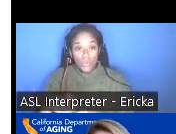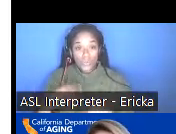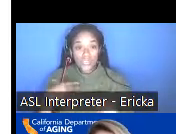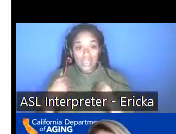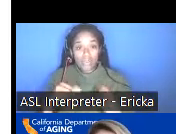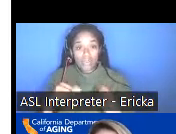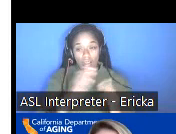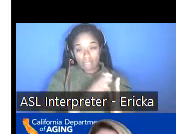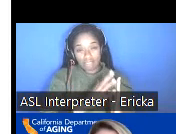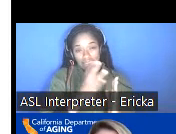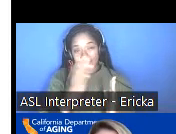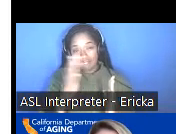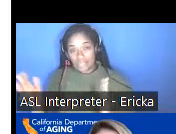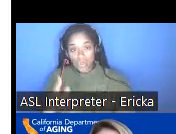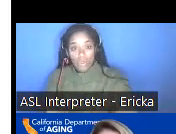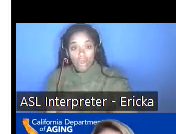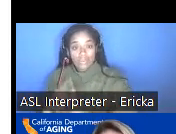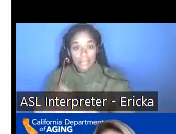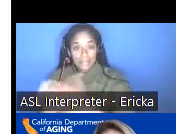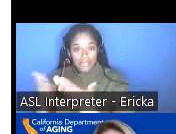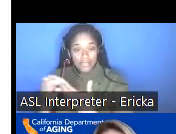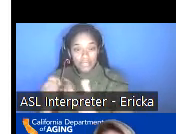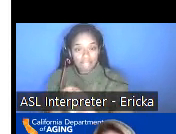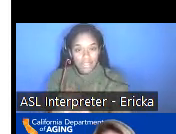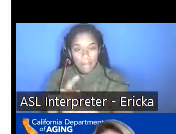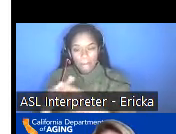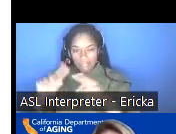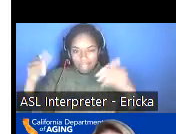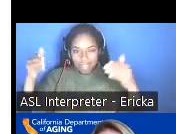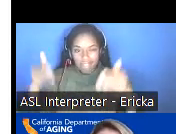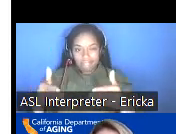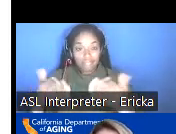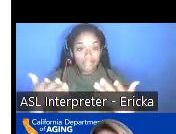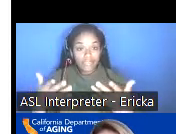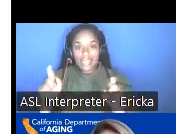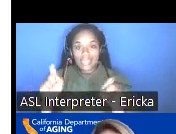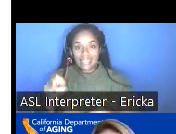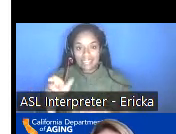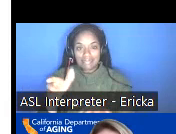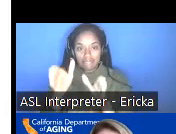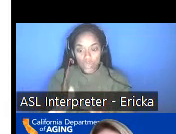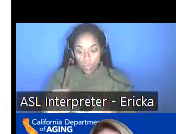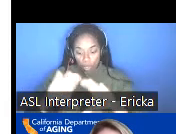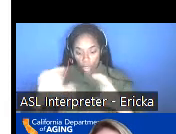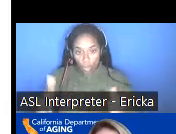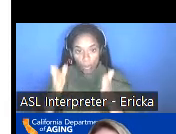way to long-term services and supports, but really focusing on the needs of the person with a whole person approach to care. So we're